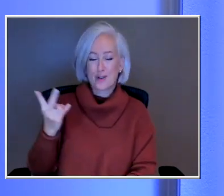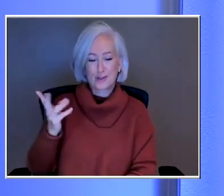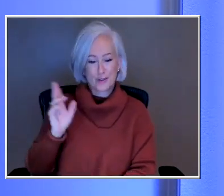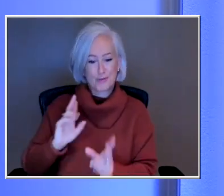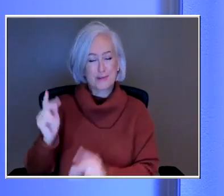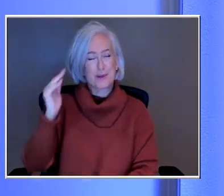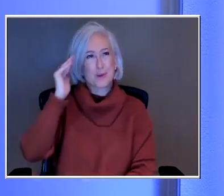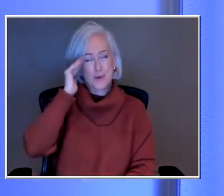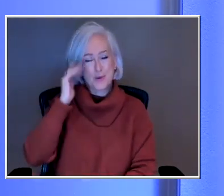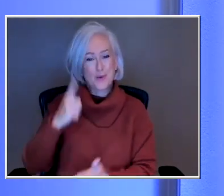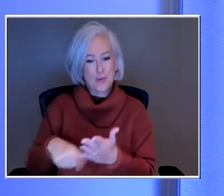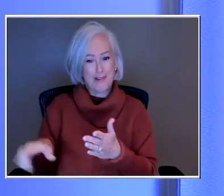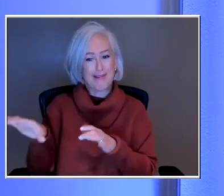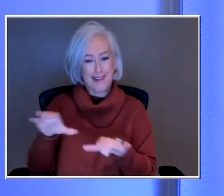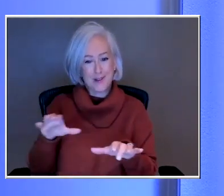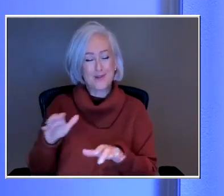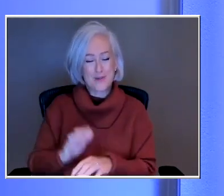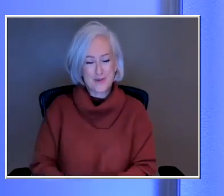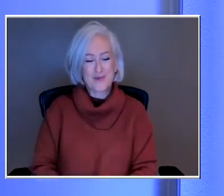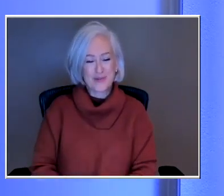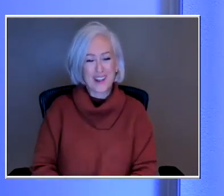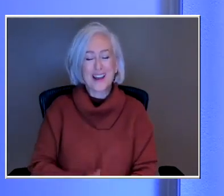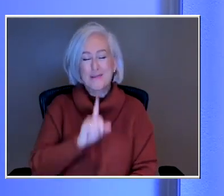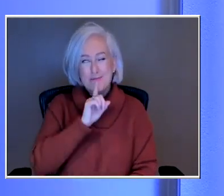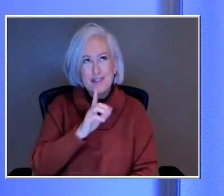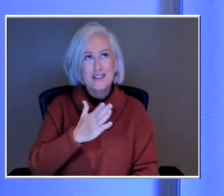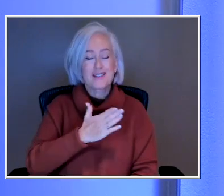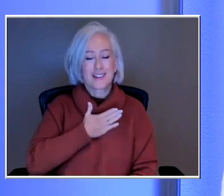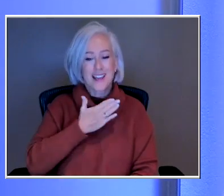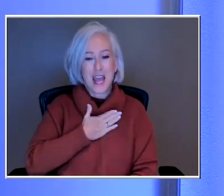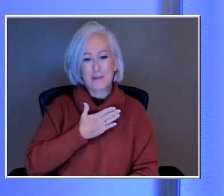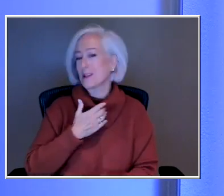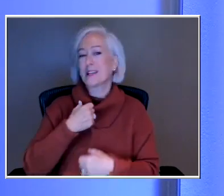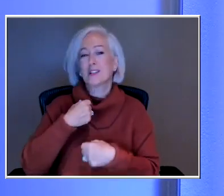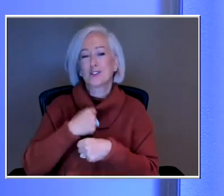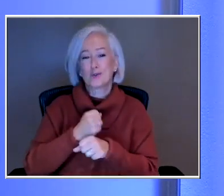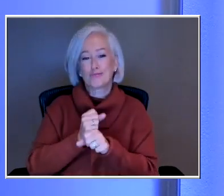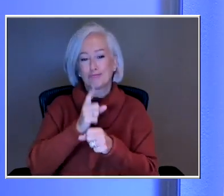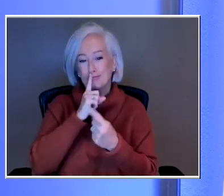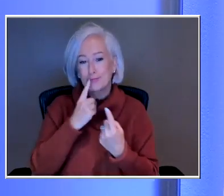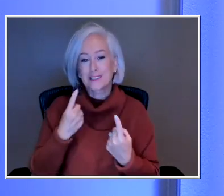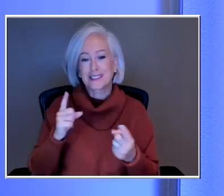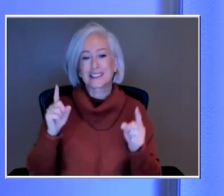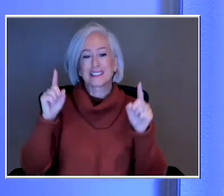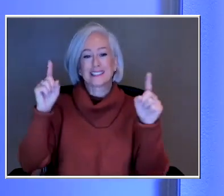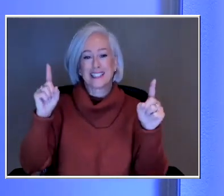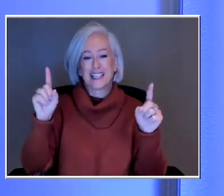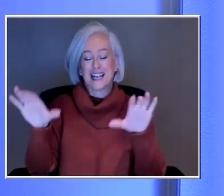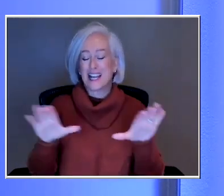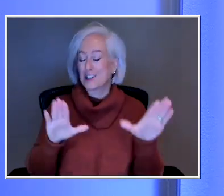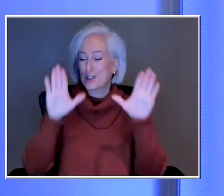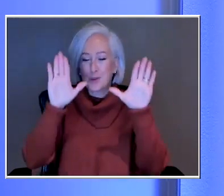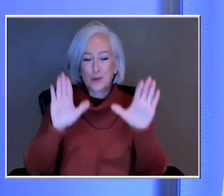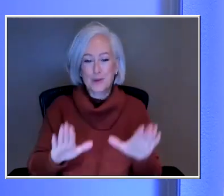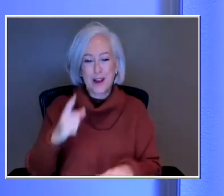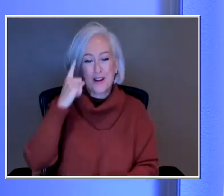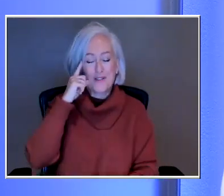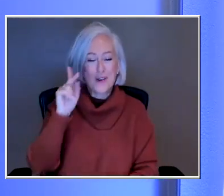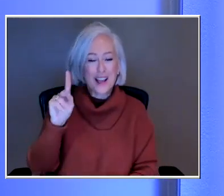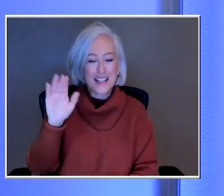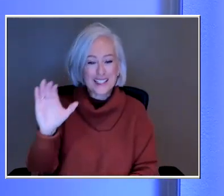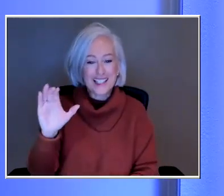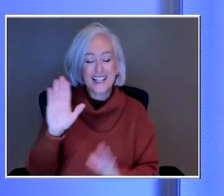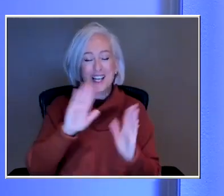they were able to, make something of themselves and do something so great for the city, the community, and female athletes